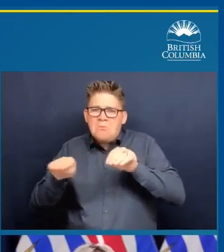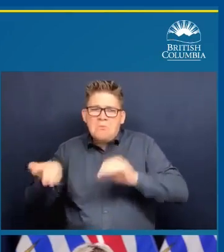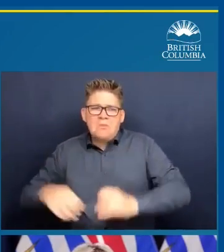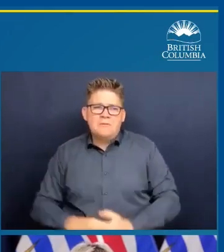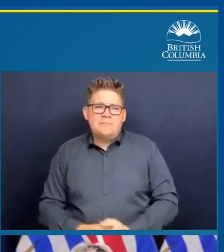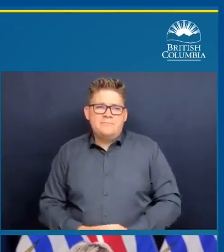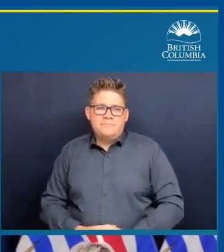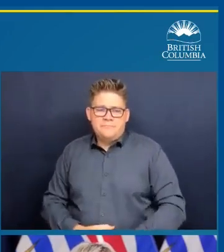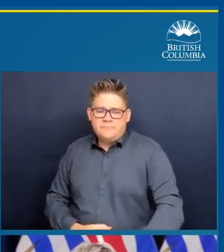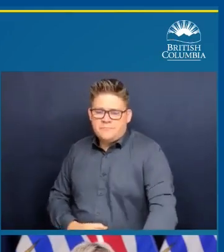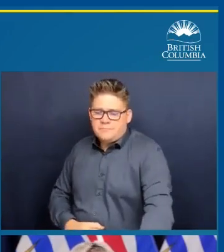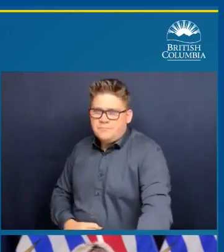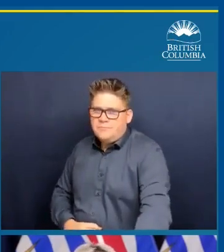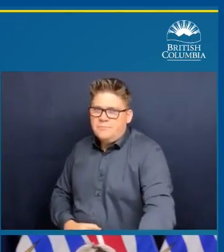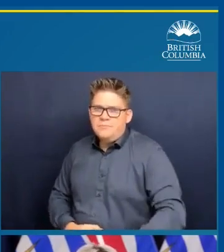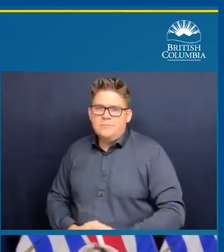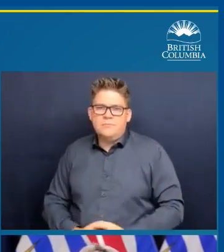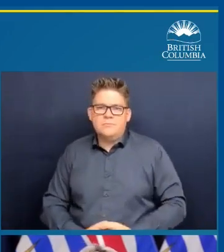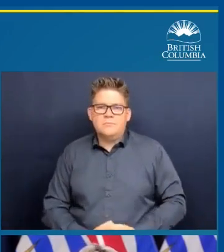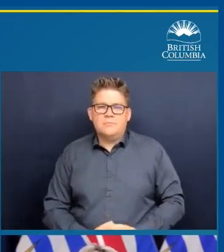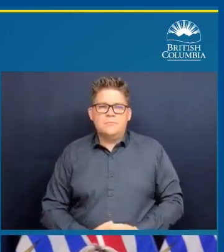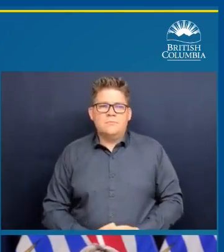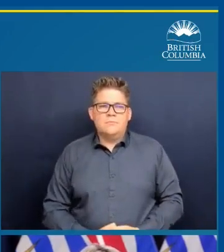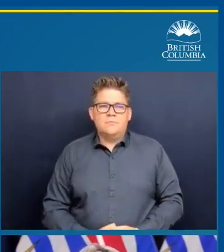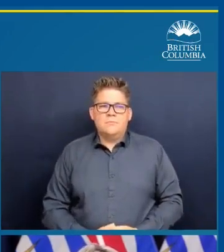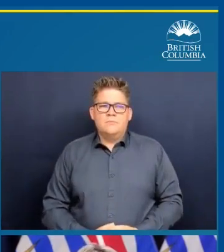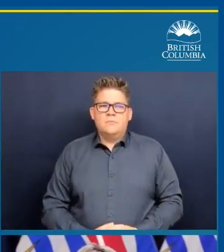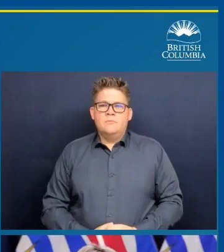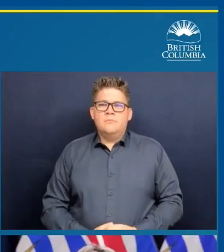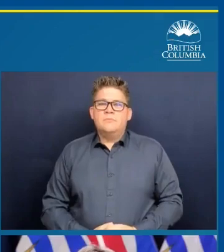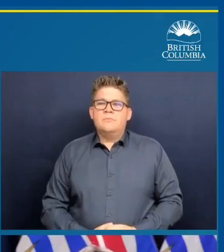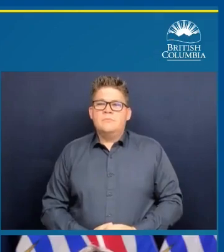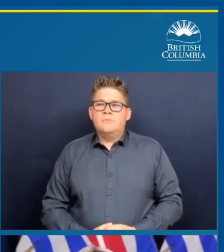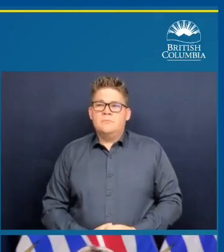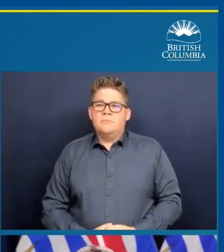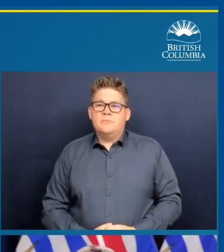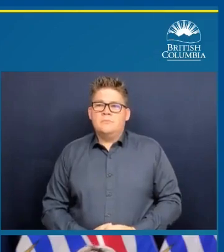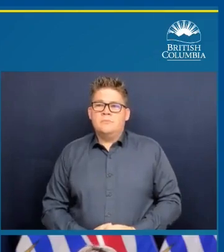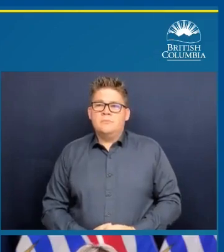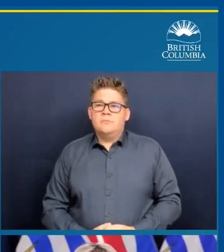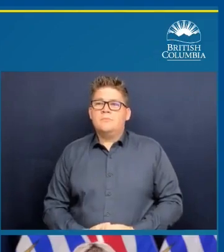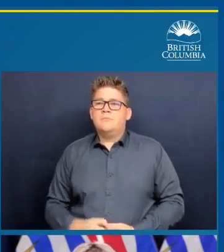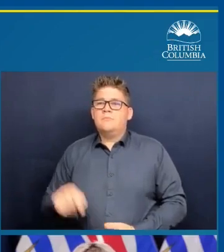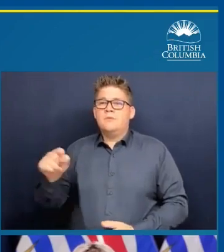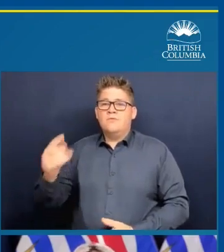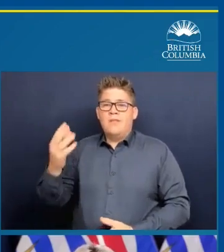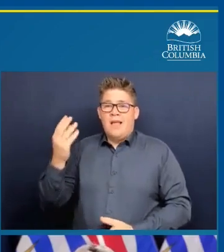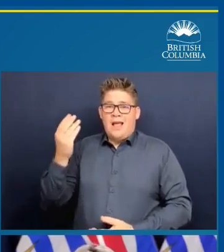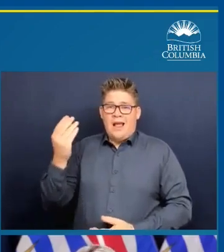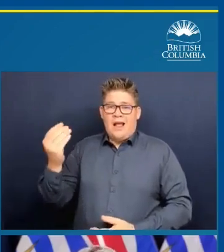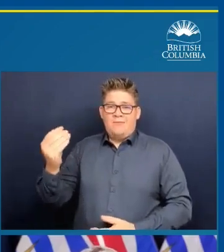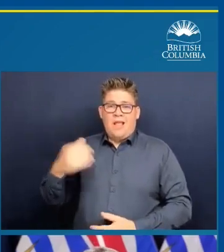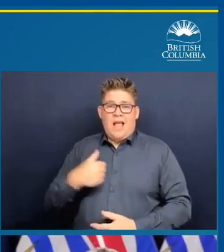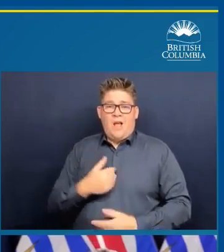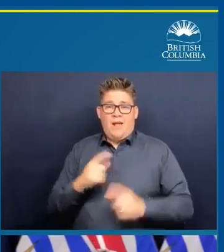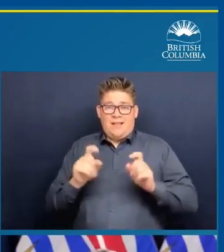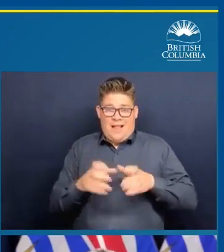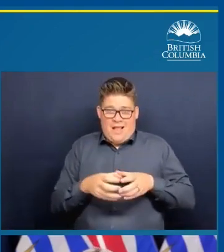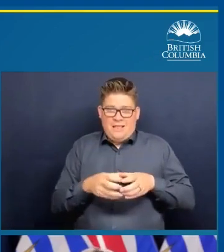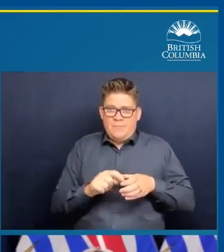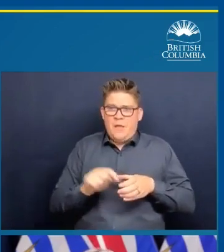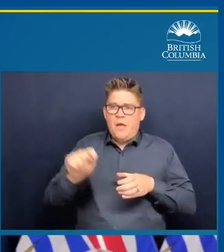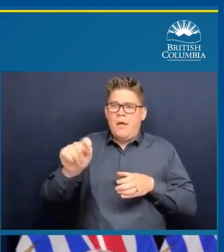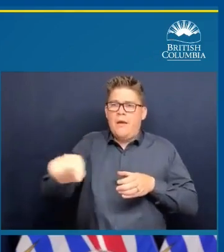north. This is something that's outside of our testing parameters and changing and testing, and it helps us give a barometer of what's going